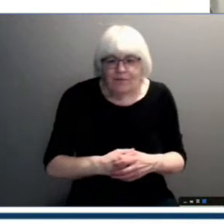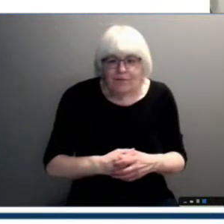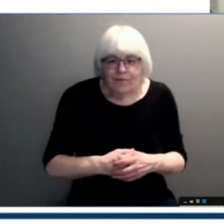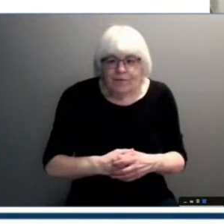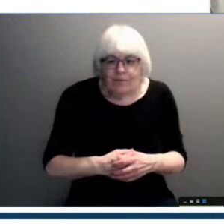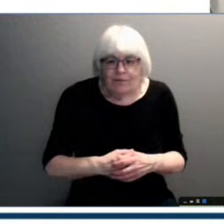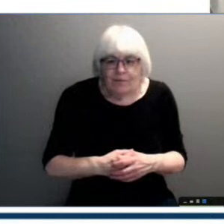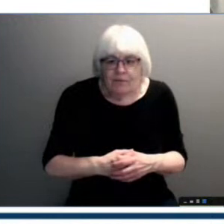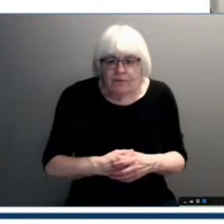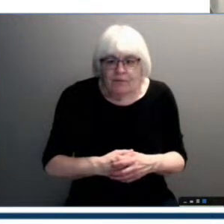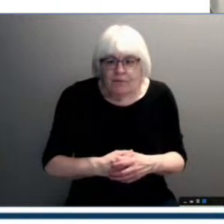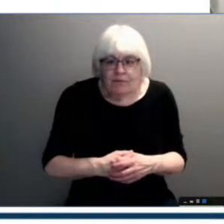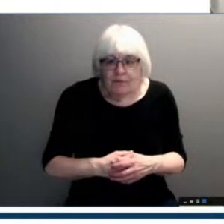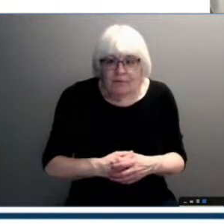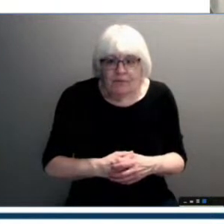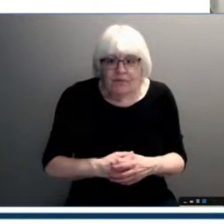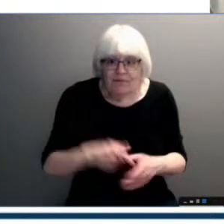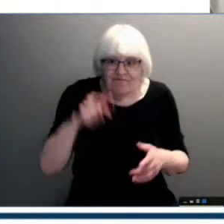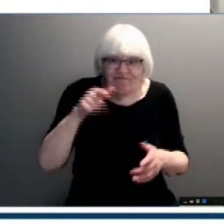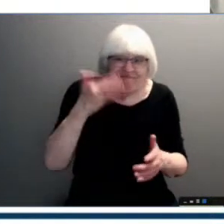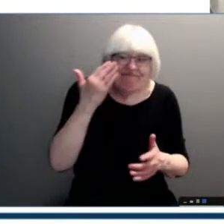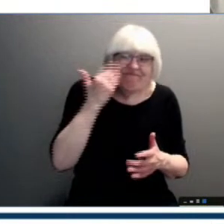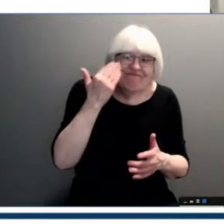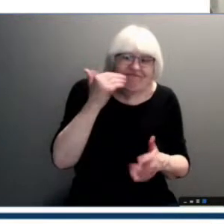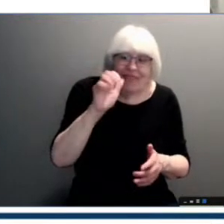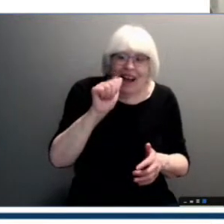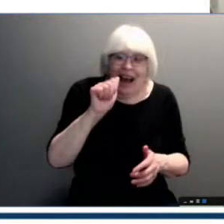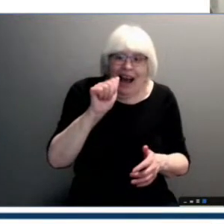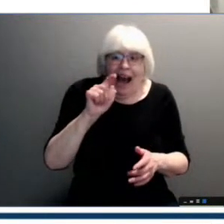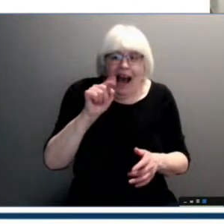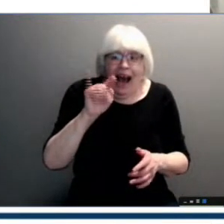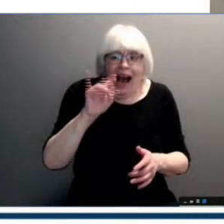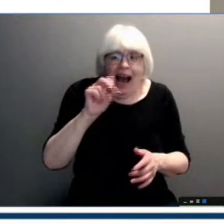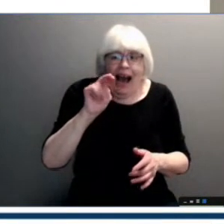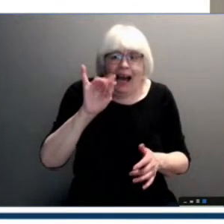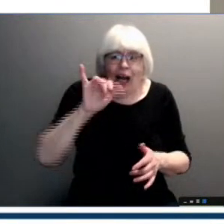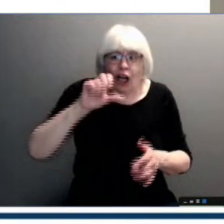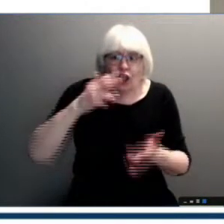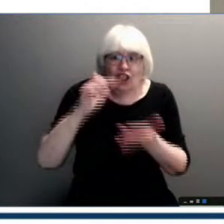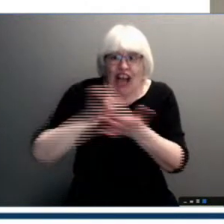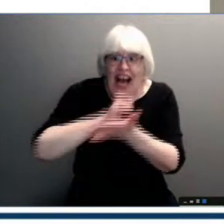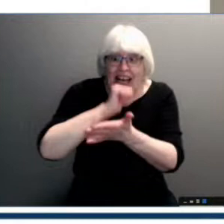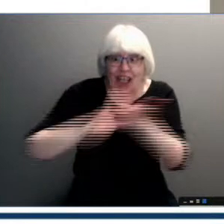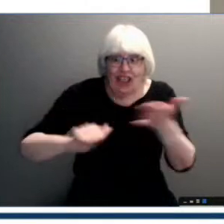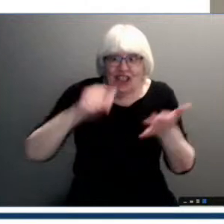most recent outbreak in Antigonish? Well, I think it's really understanding that